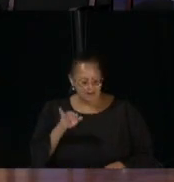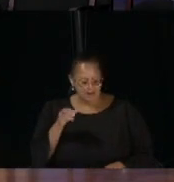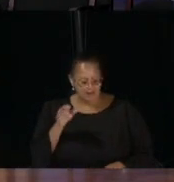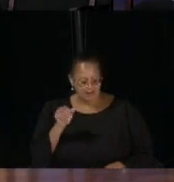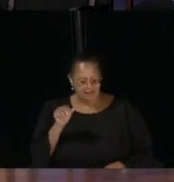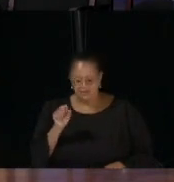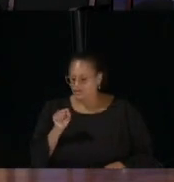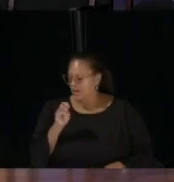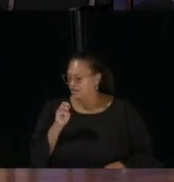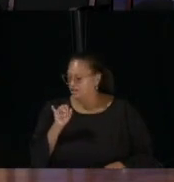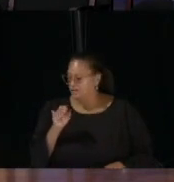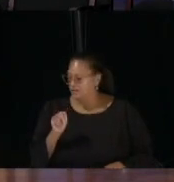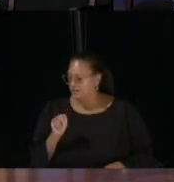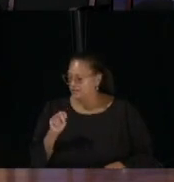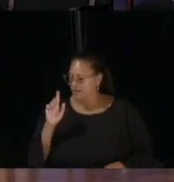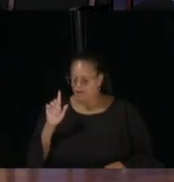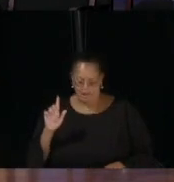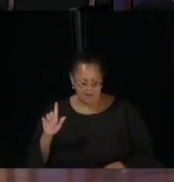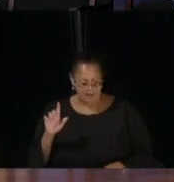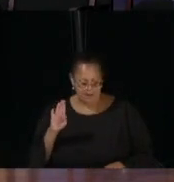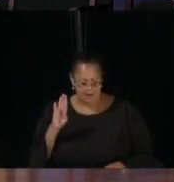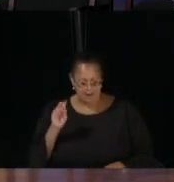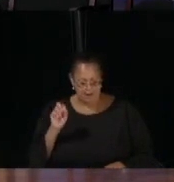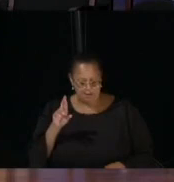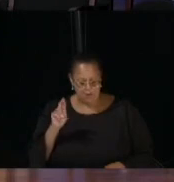Jasmine Lee Bourne.